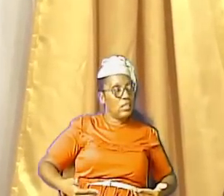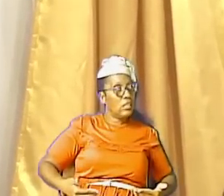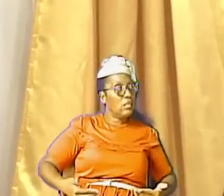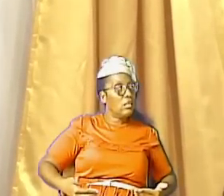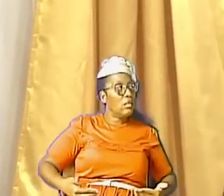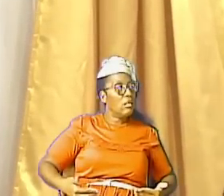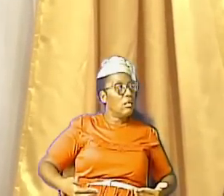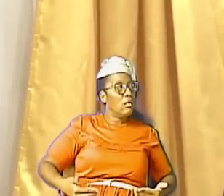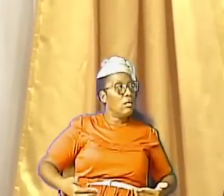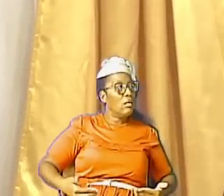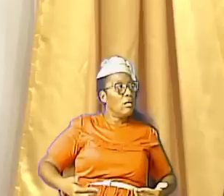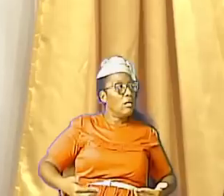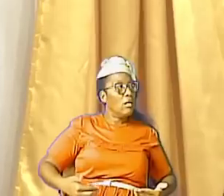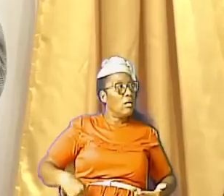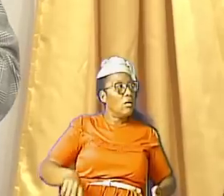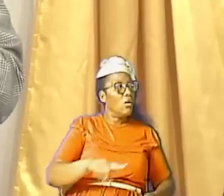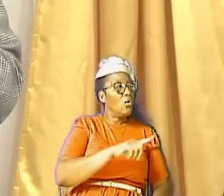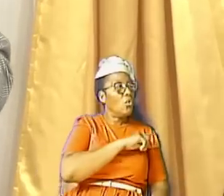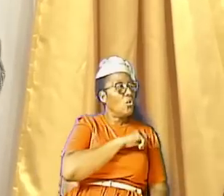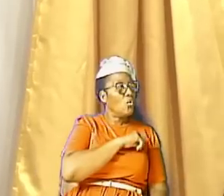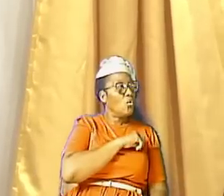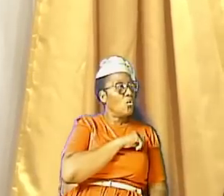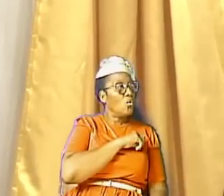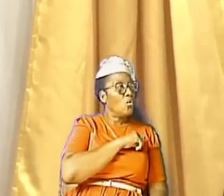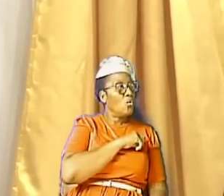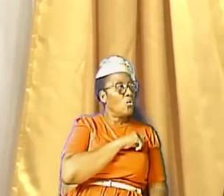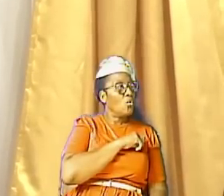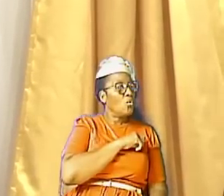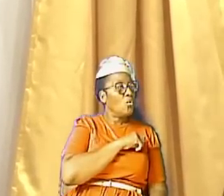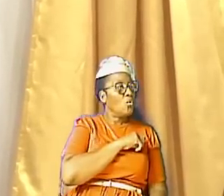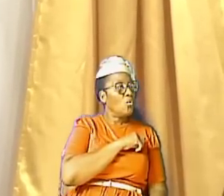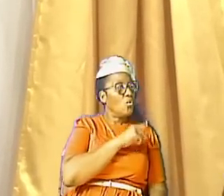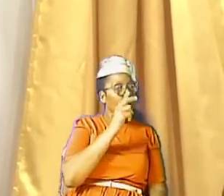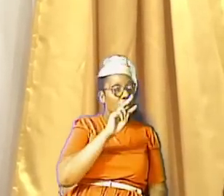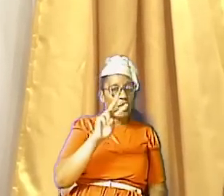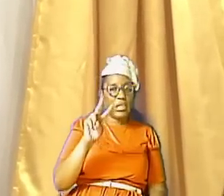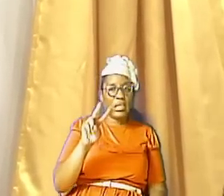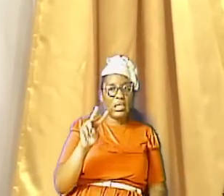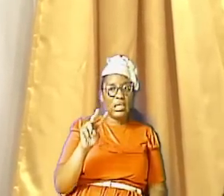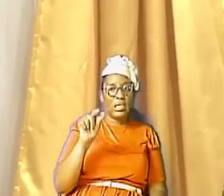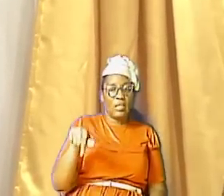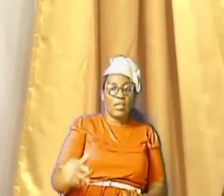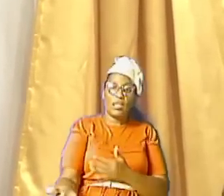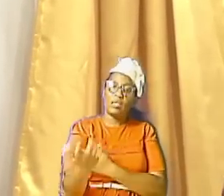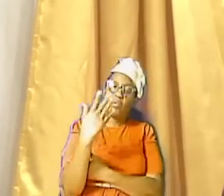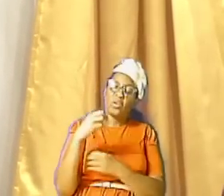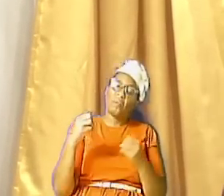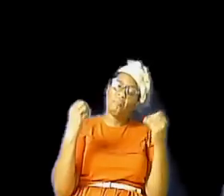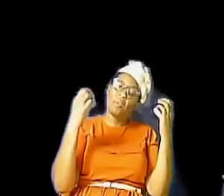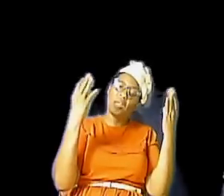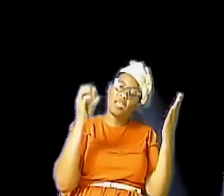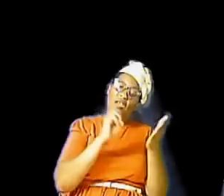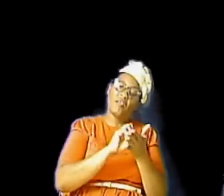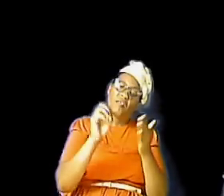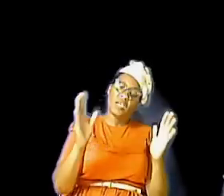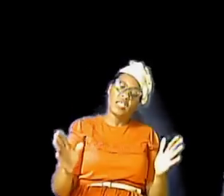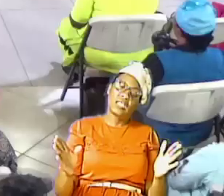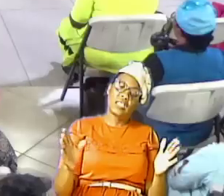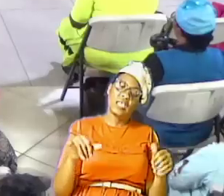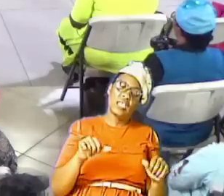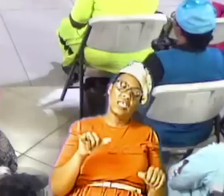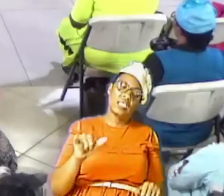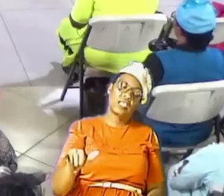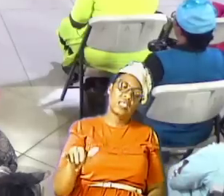Hallelujah. We recognize this morning that many of our saints are still